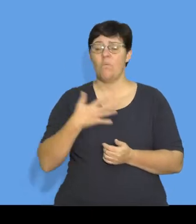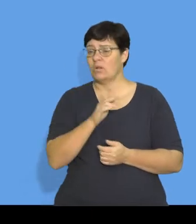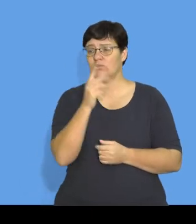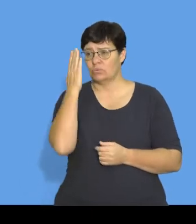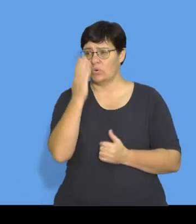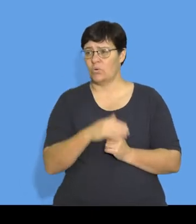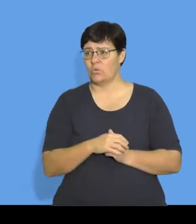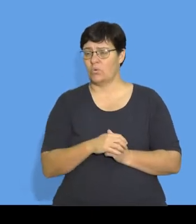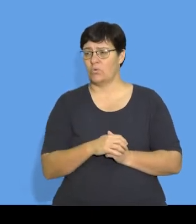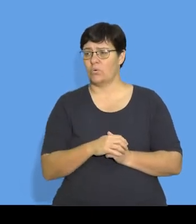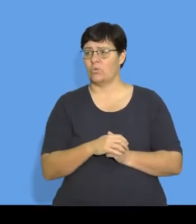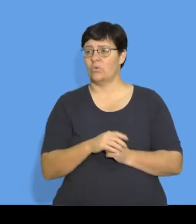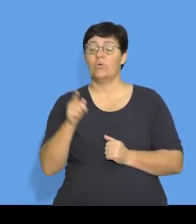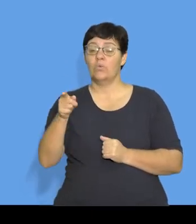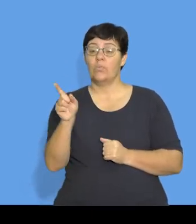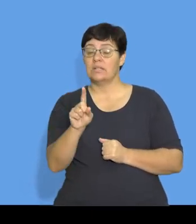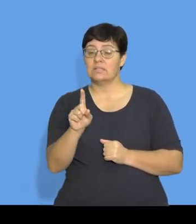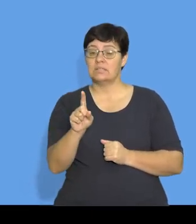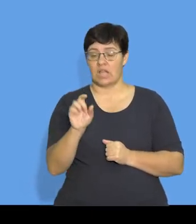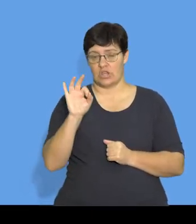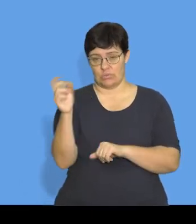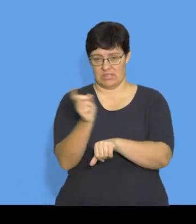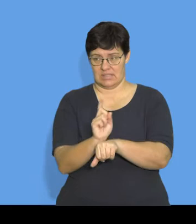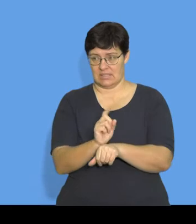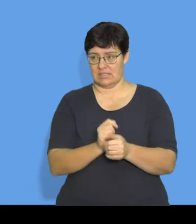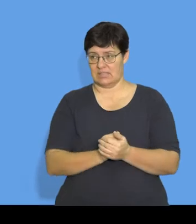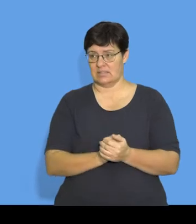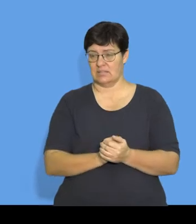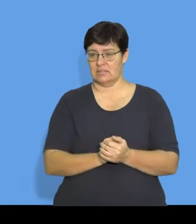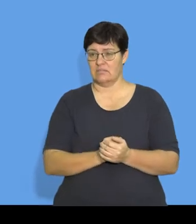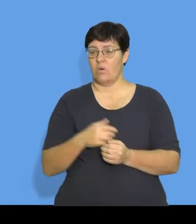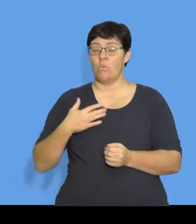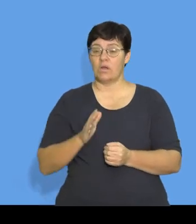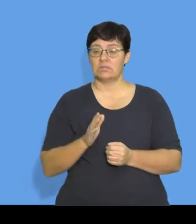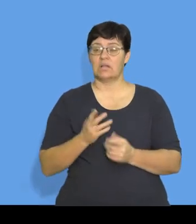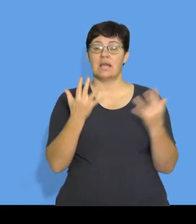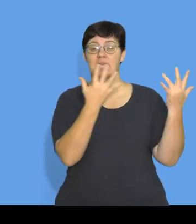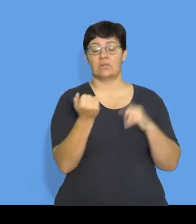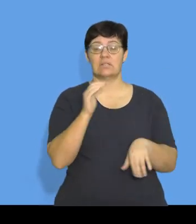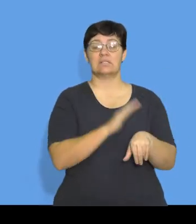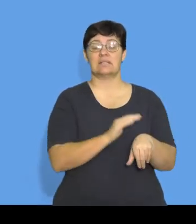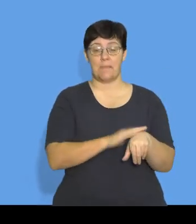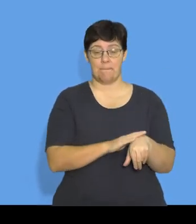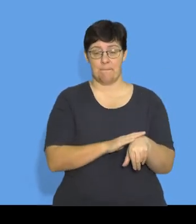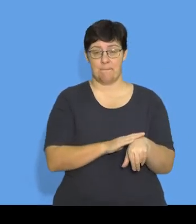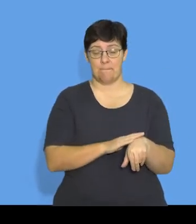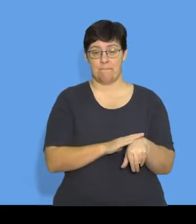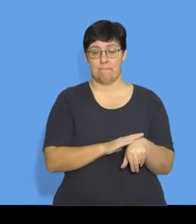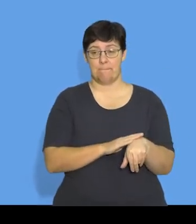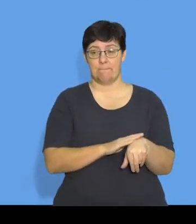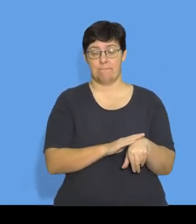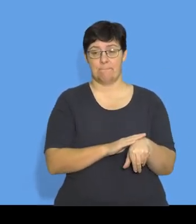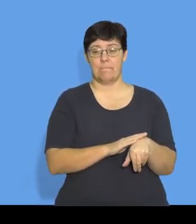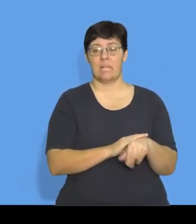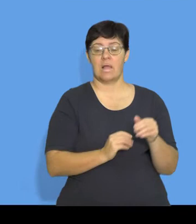best value then would be 3 seconds. They just wanted to know, calculate the time it will take the ball to reach